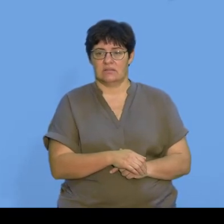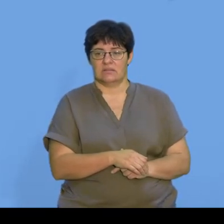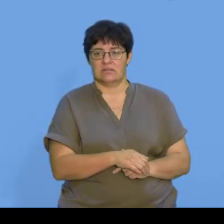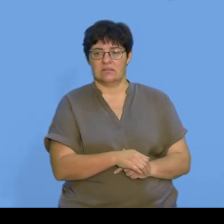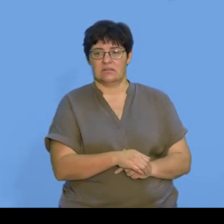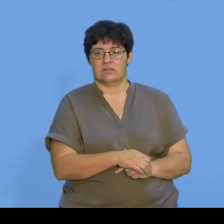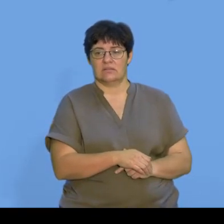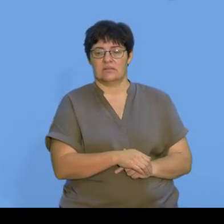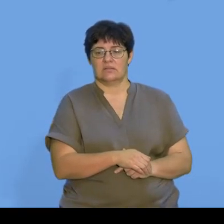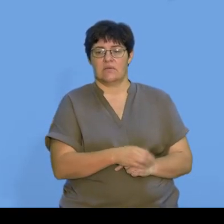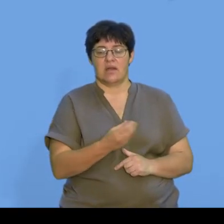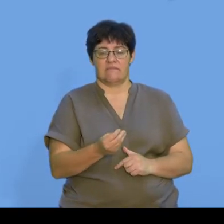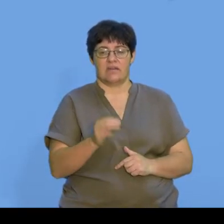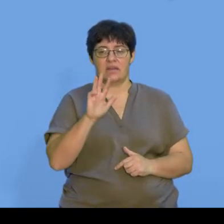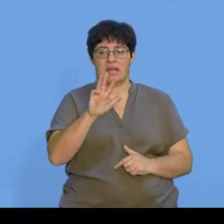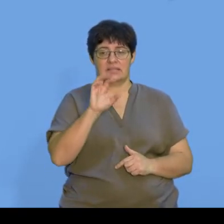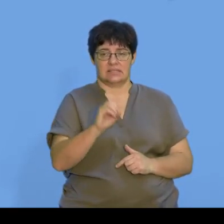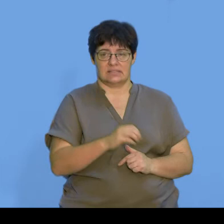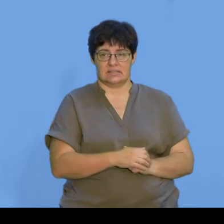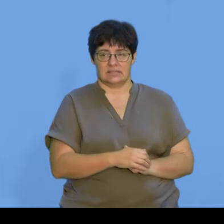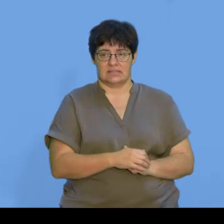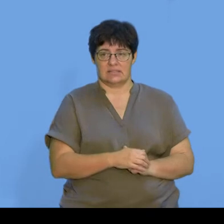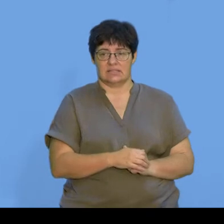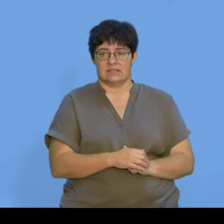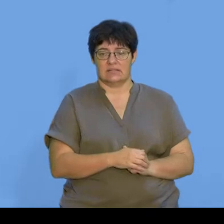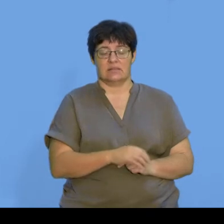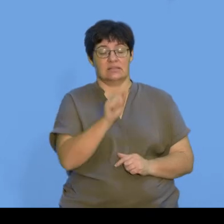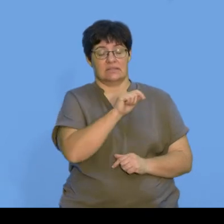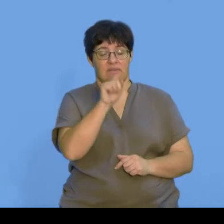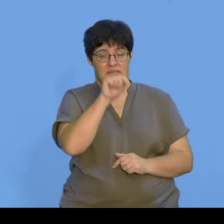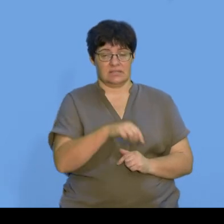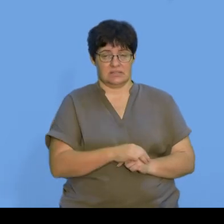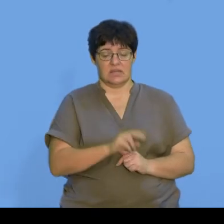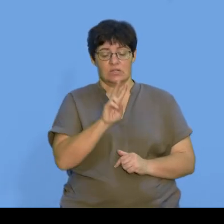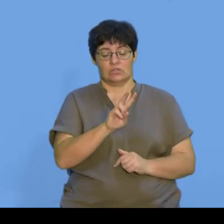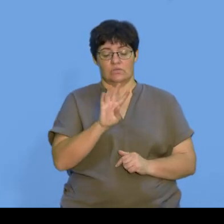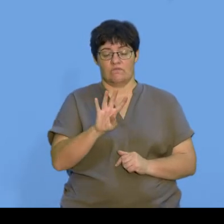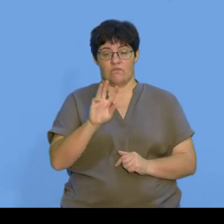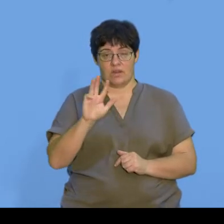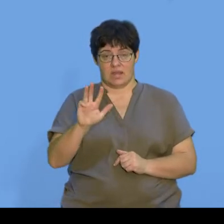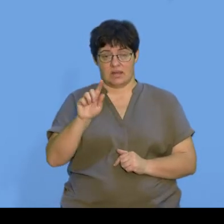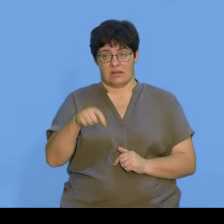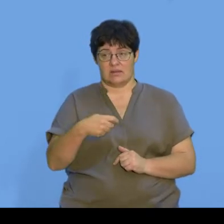so in this case, we've got 90 divided by